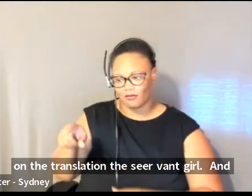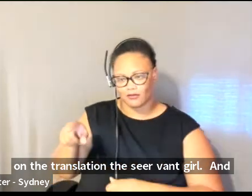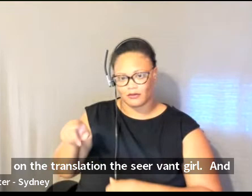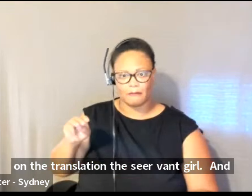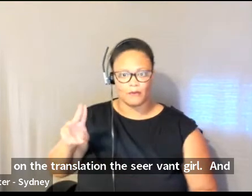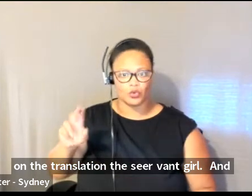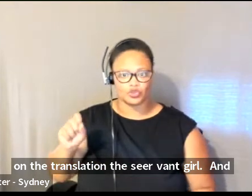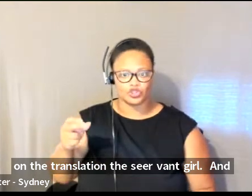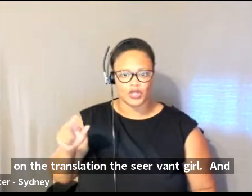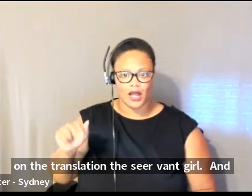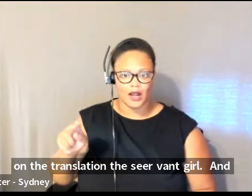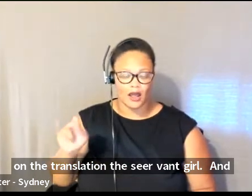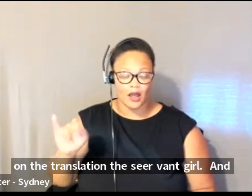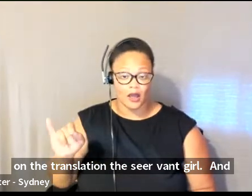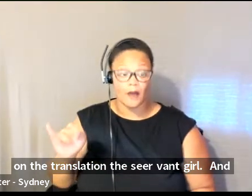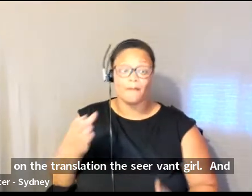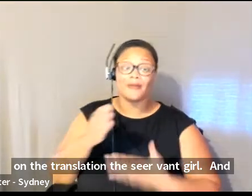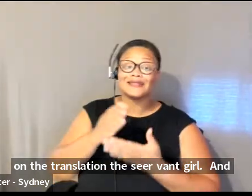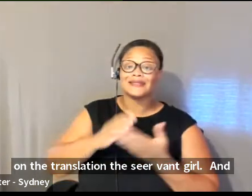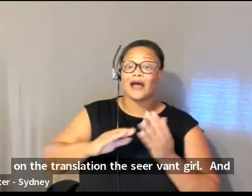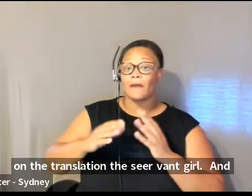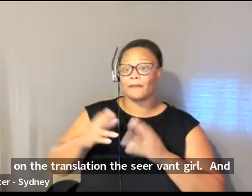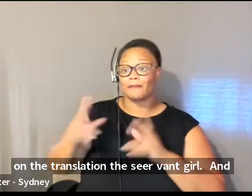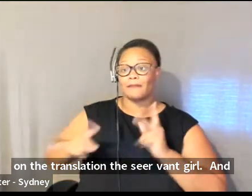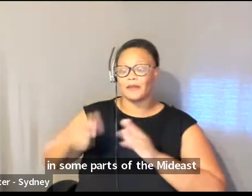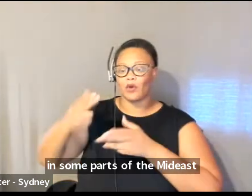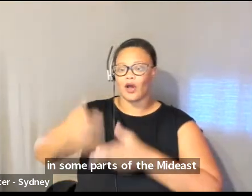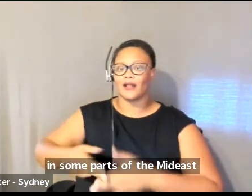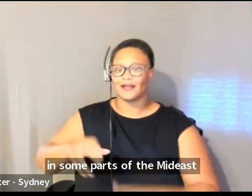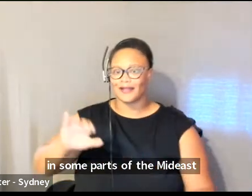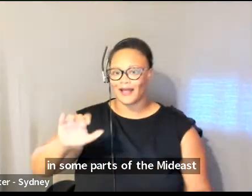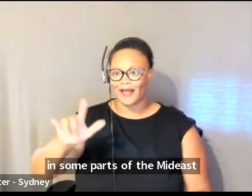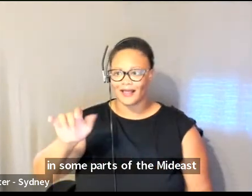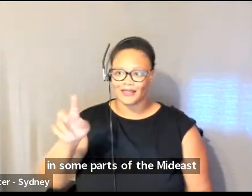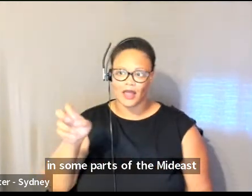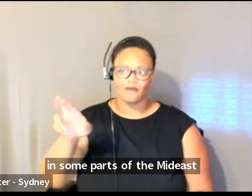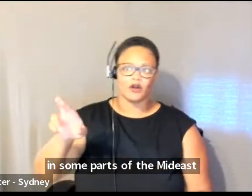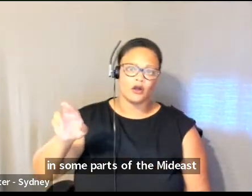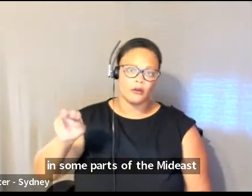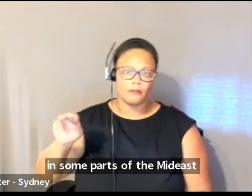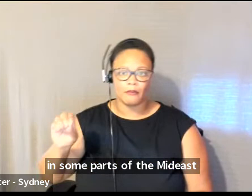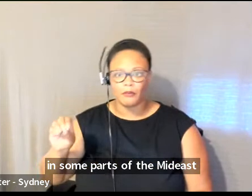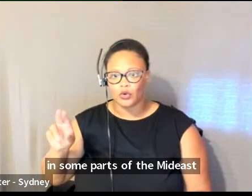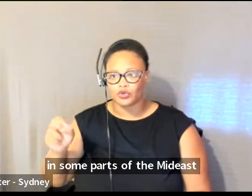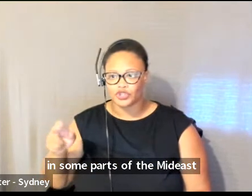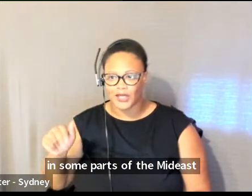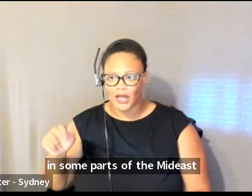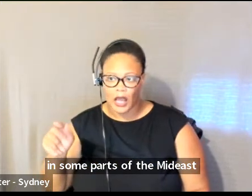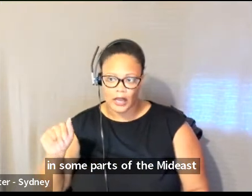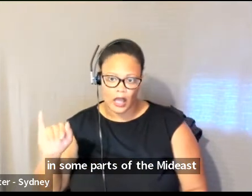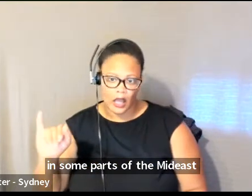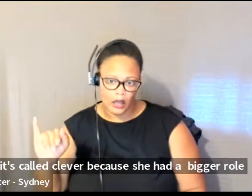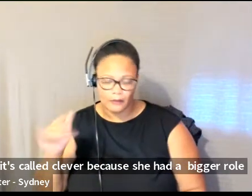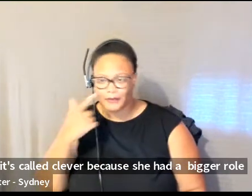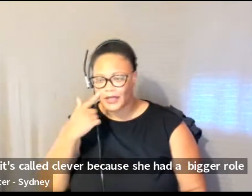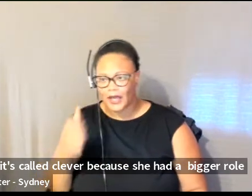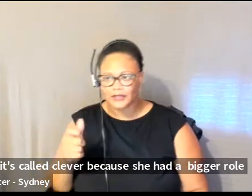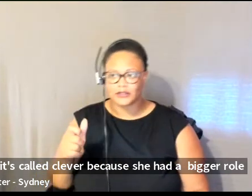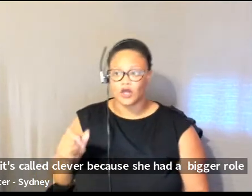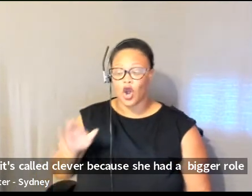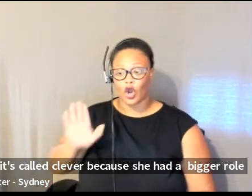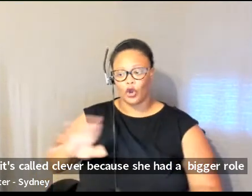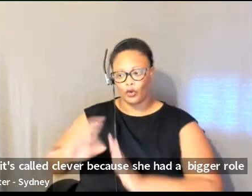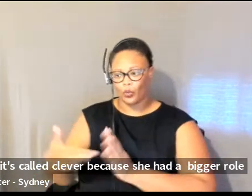it's called Clever Morgiana because she actually had a bigger role in the story than Ali Baba did.